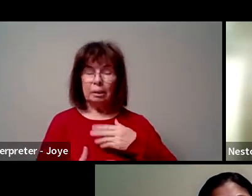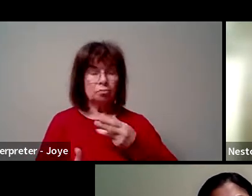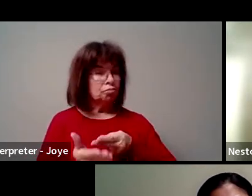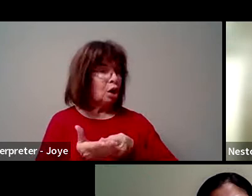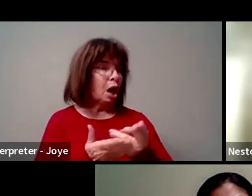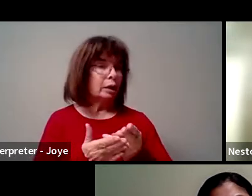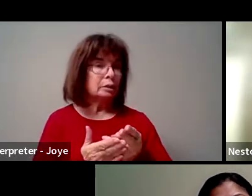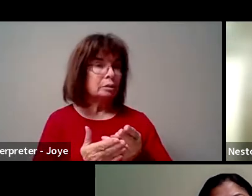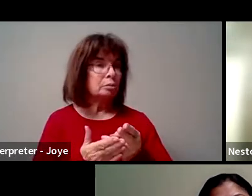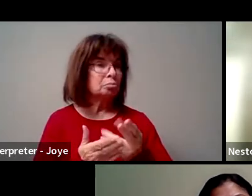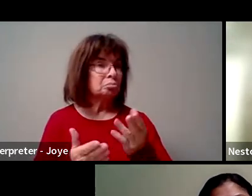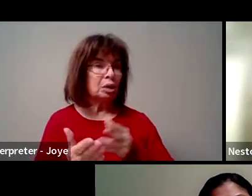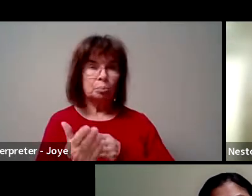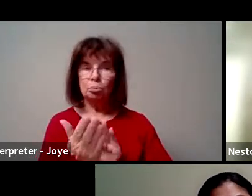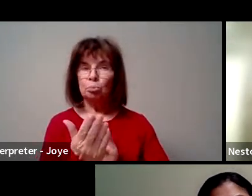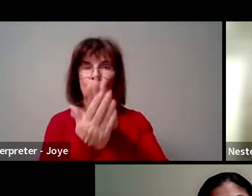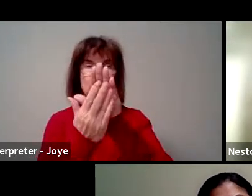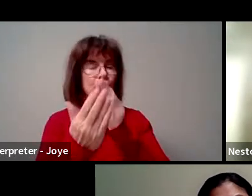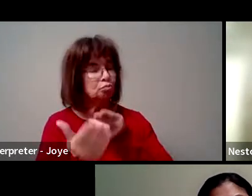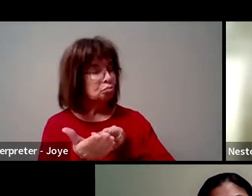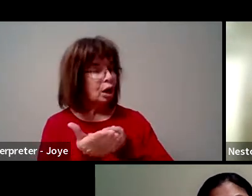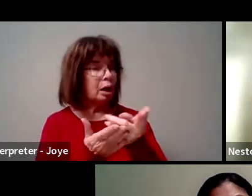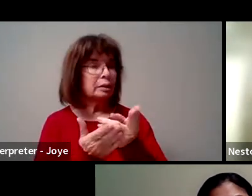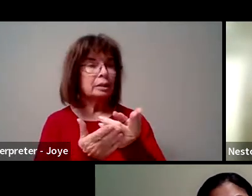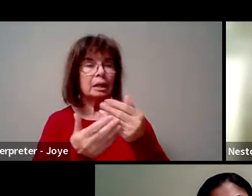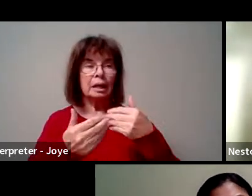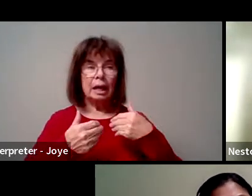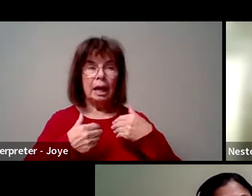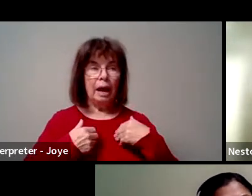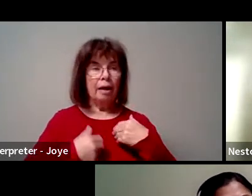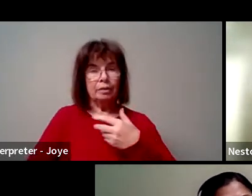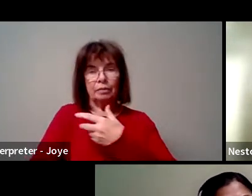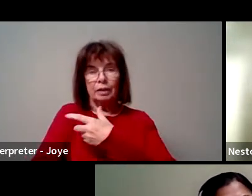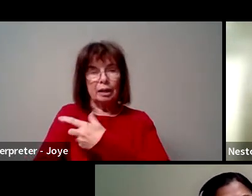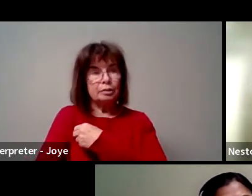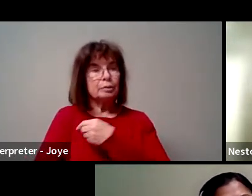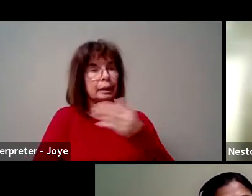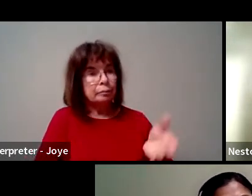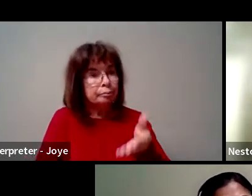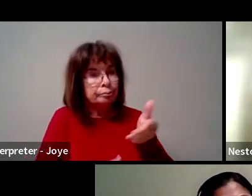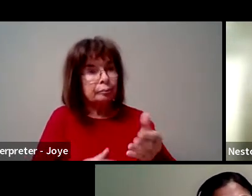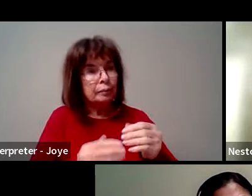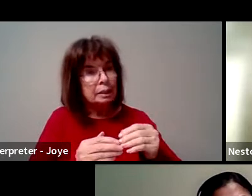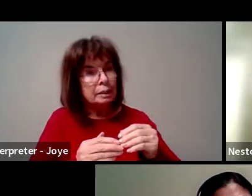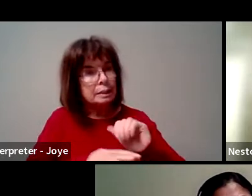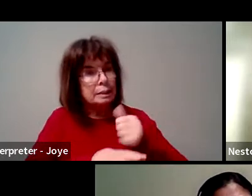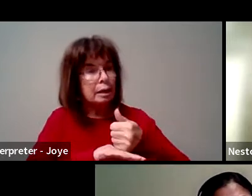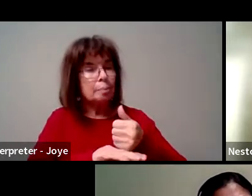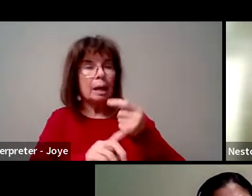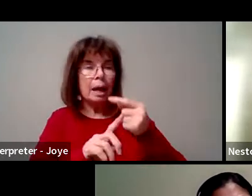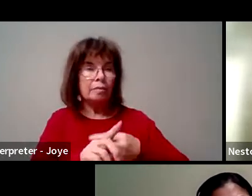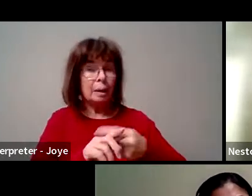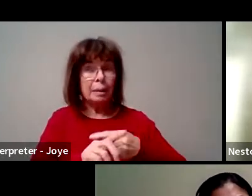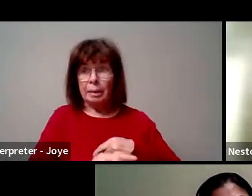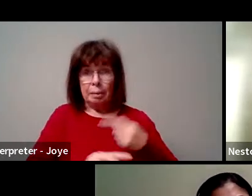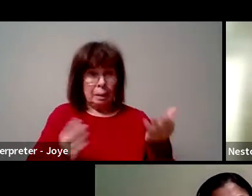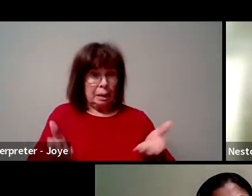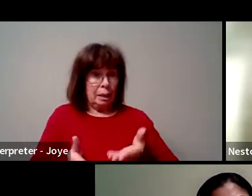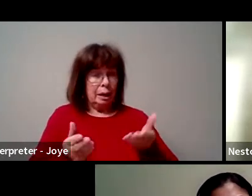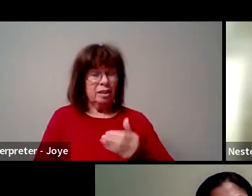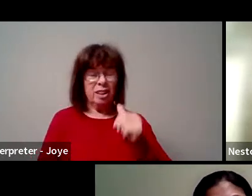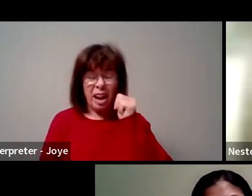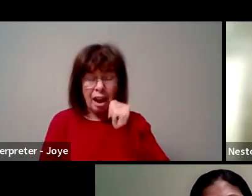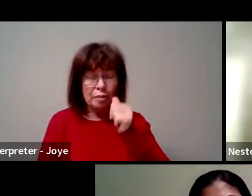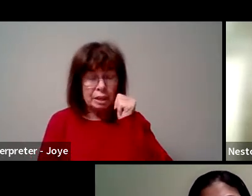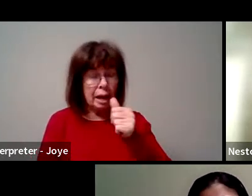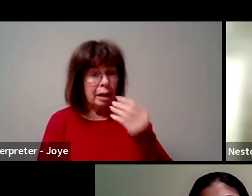with the community, having the vaccination pop-ups every month, and just being here every day